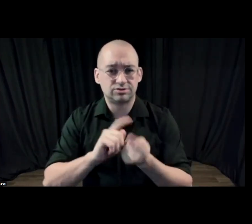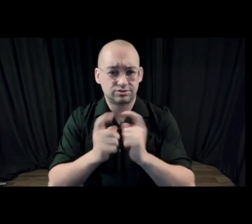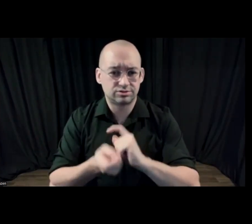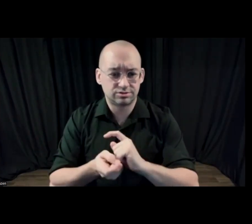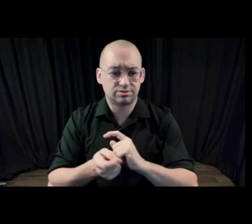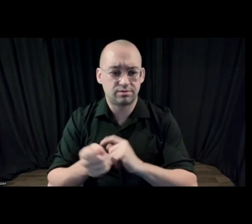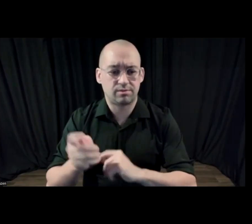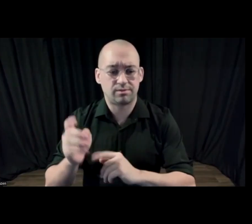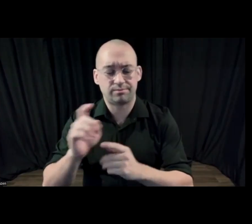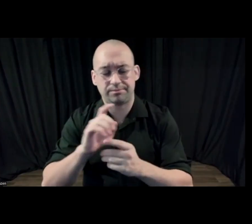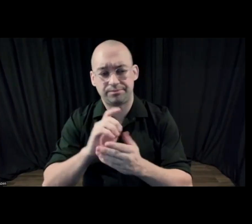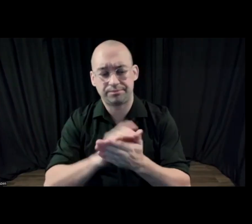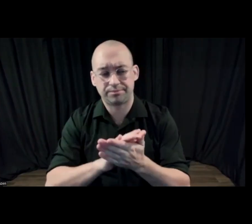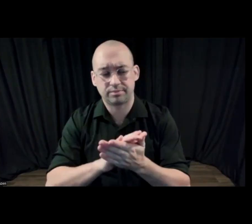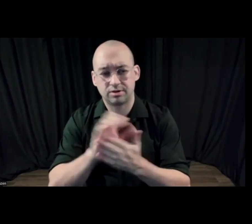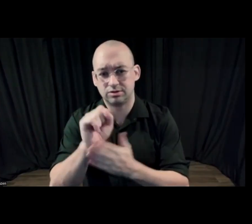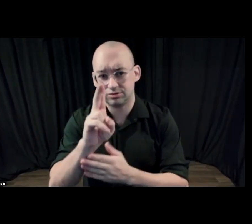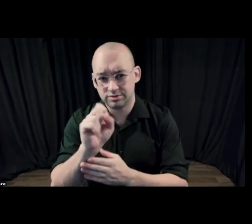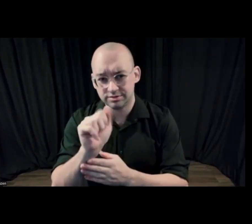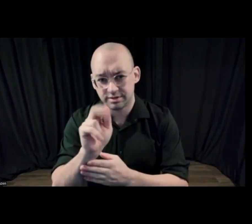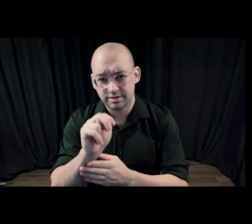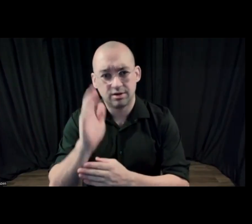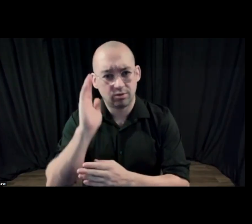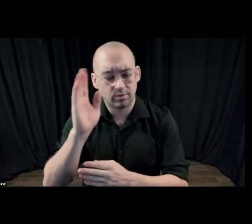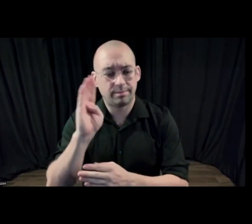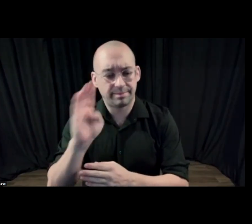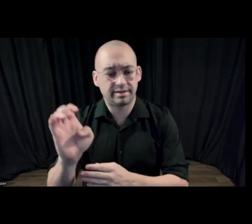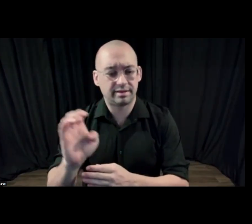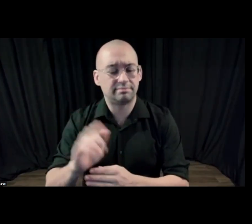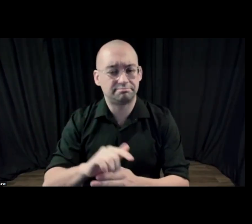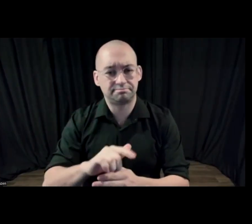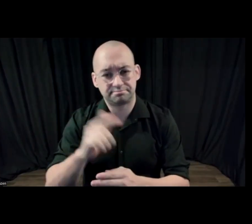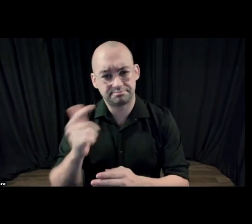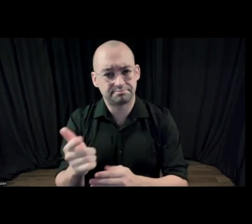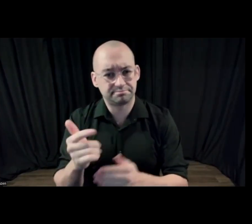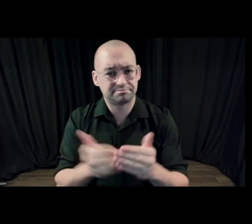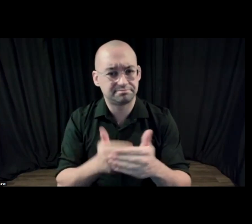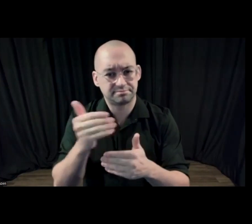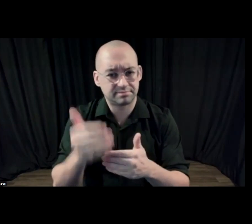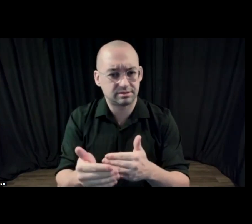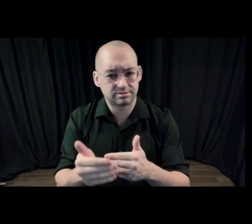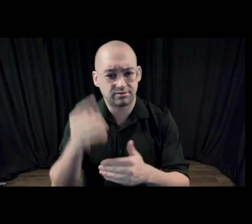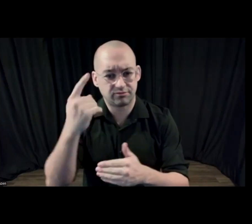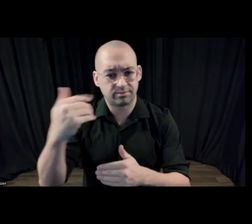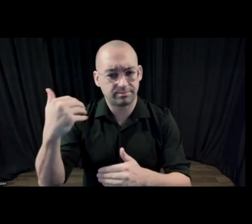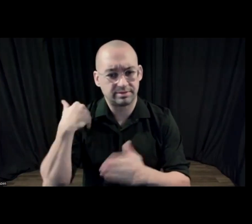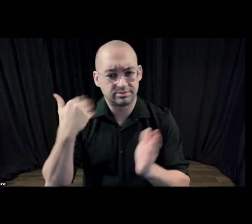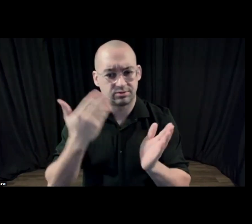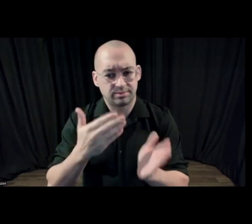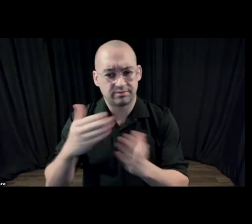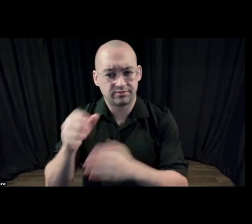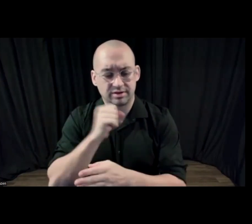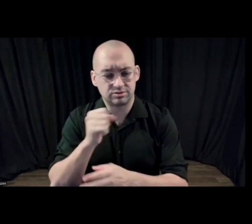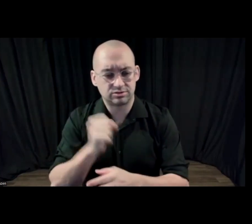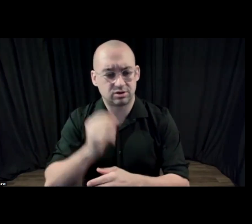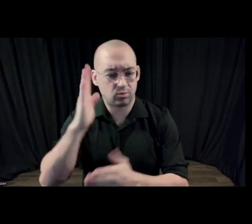proposition. Susan will be our next presenter for the Master Plan for Aging. She will